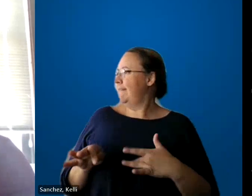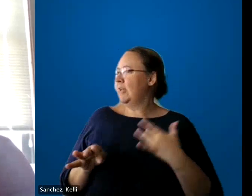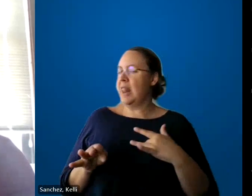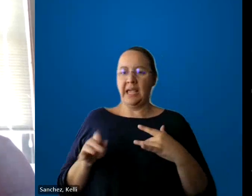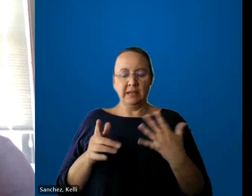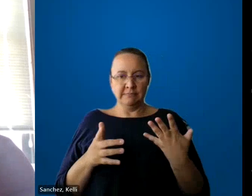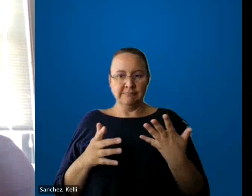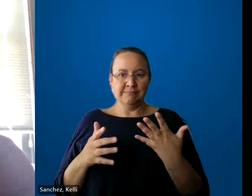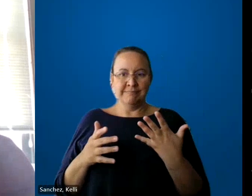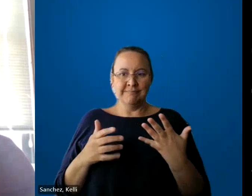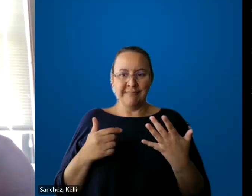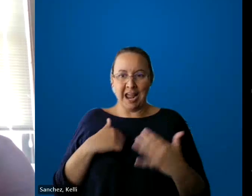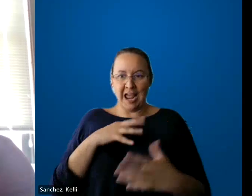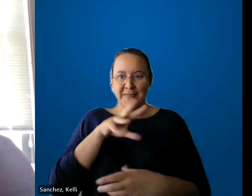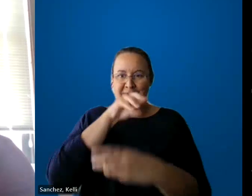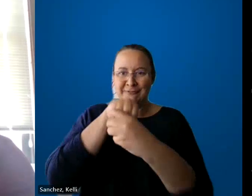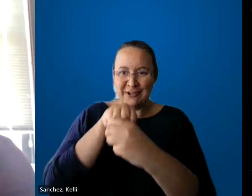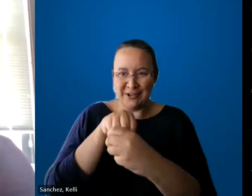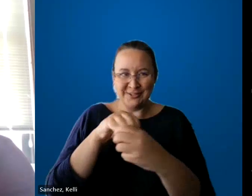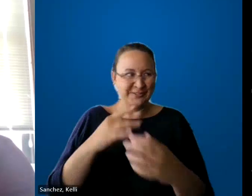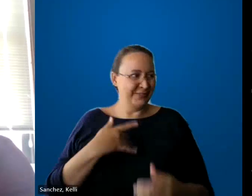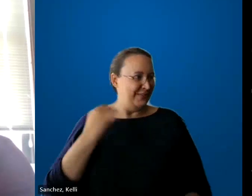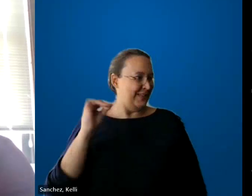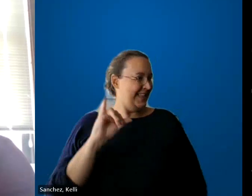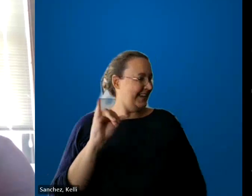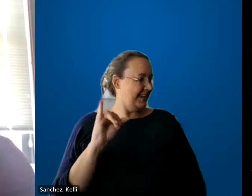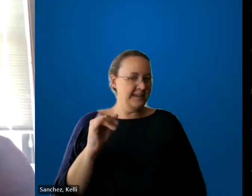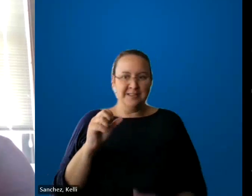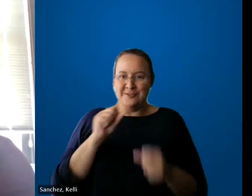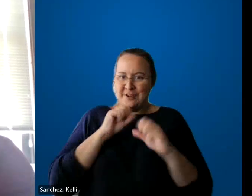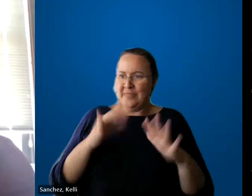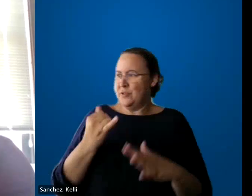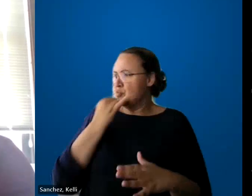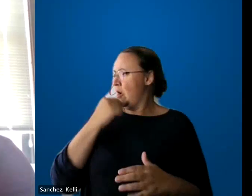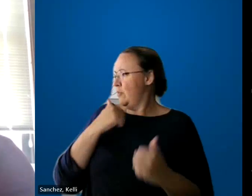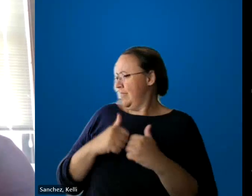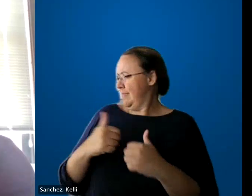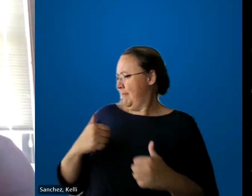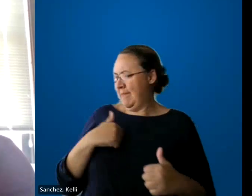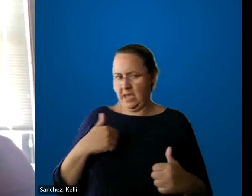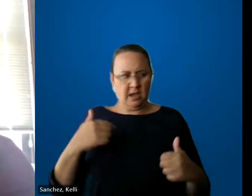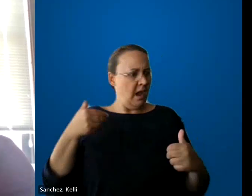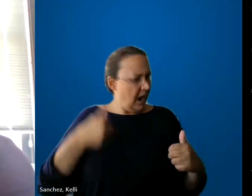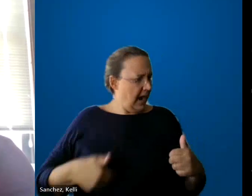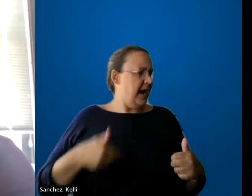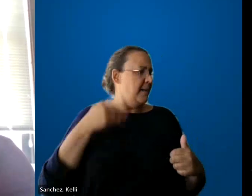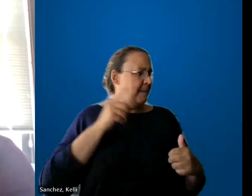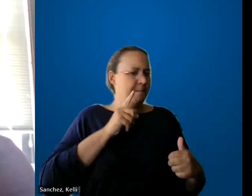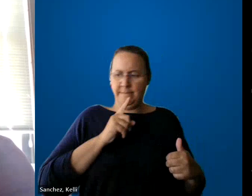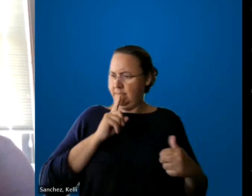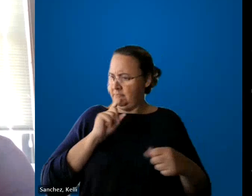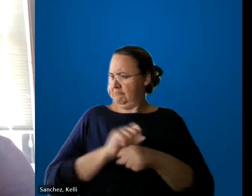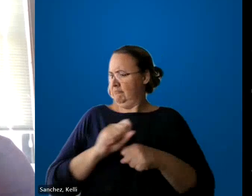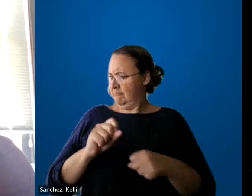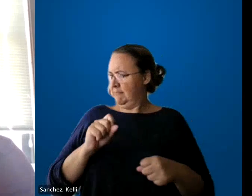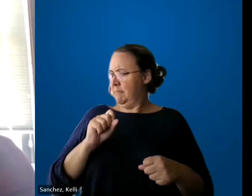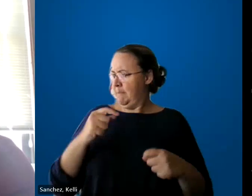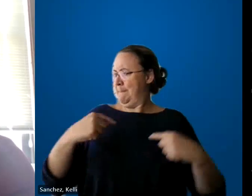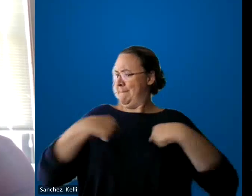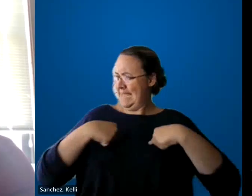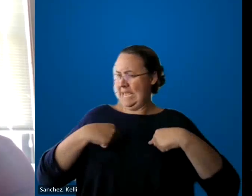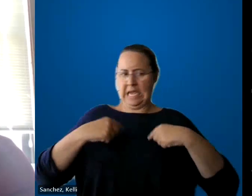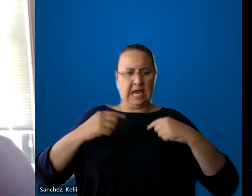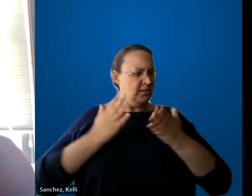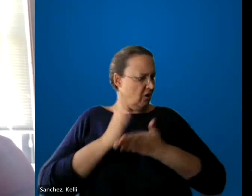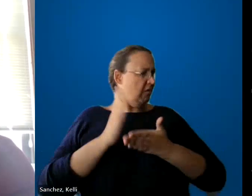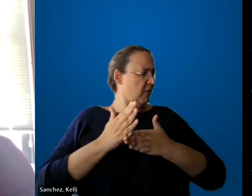a seat at the table. It's important to feel like there's nothing wrong with you for being you. It's, those things are important, and it